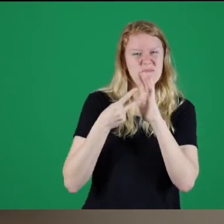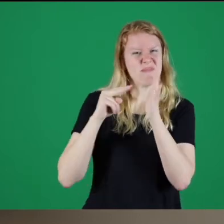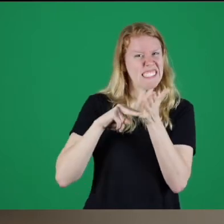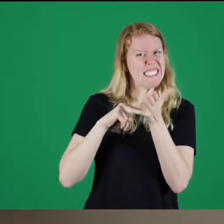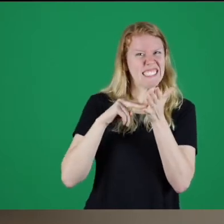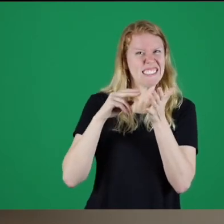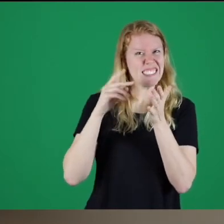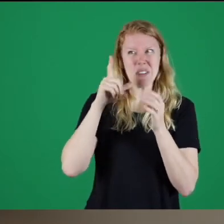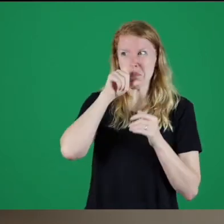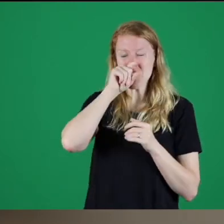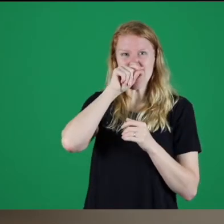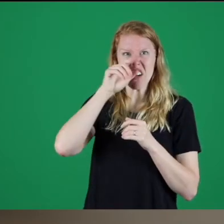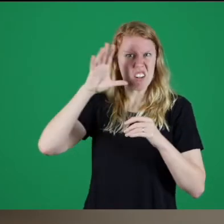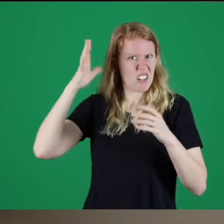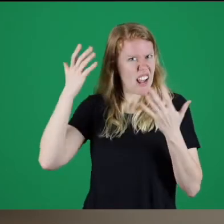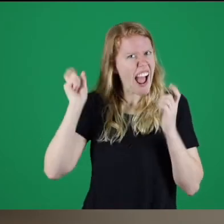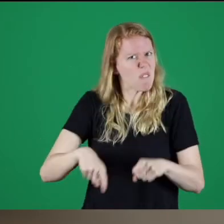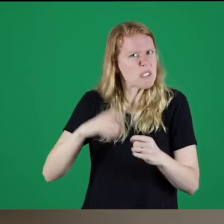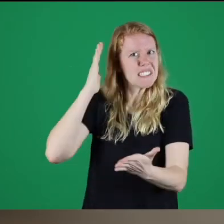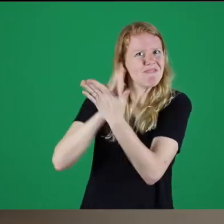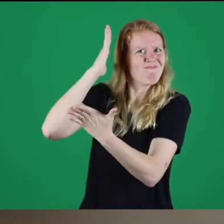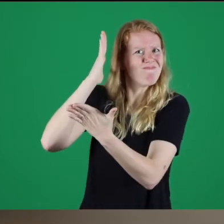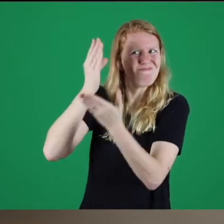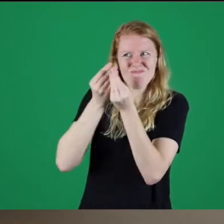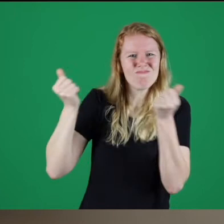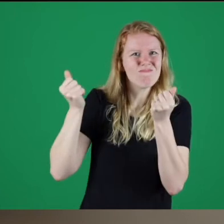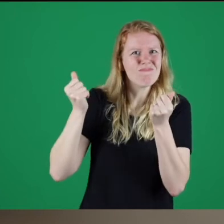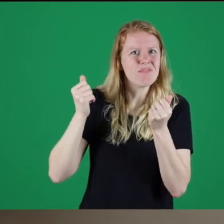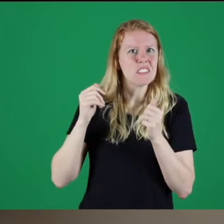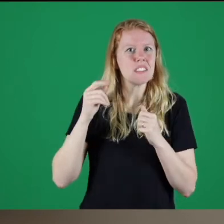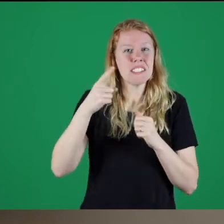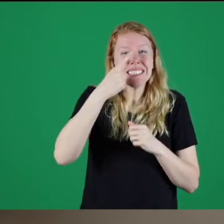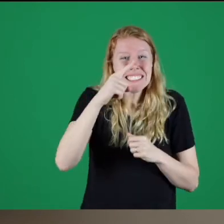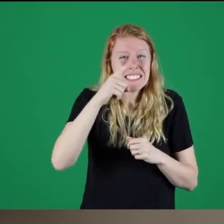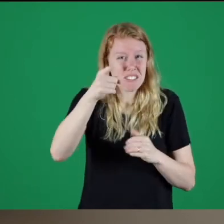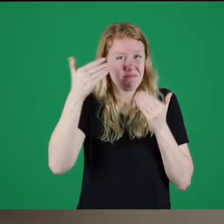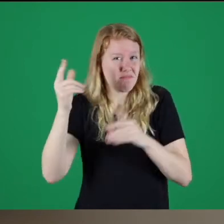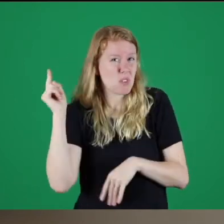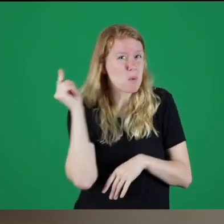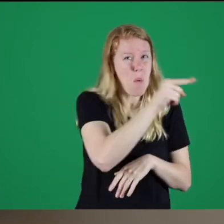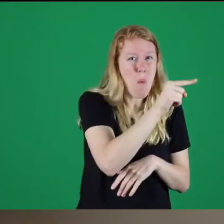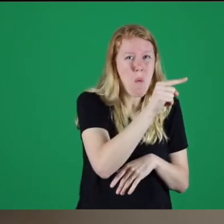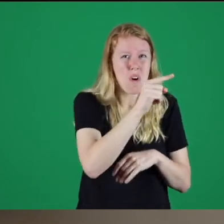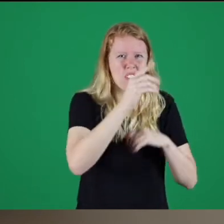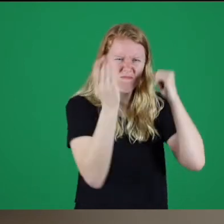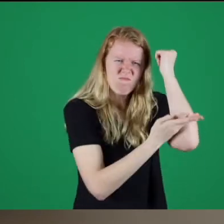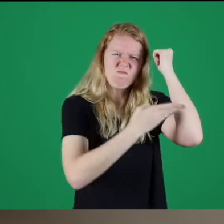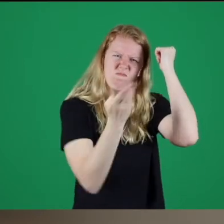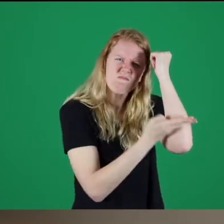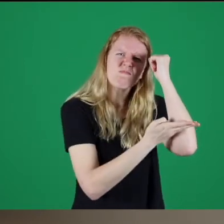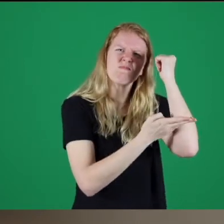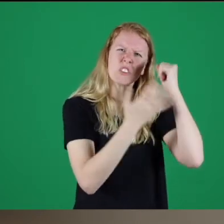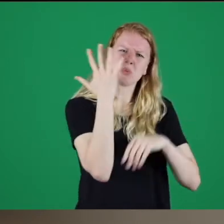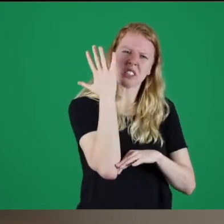would destroy their village. Their people would have nothing to eat. So he asked the strong men of the village, "Will you chop down the tree?" And